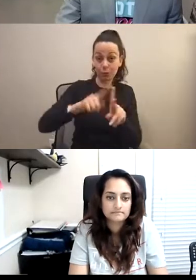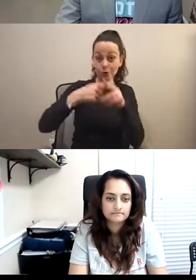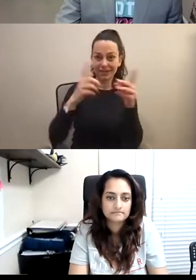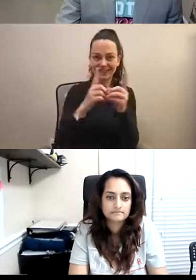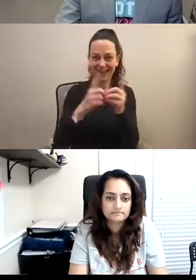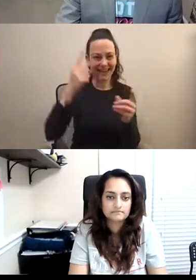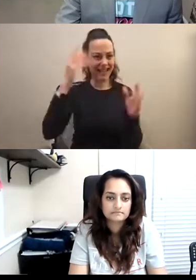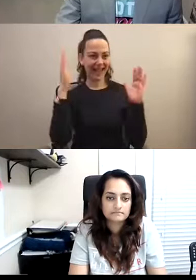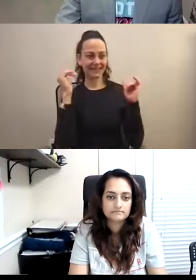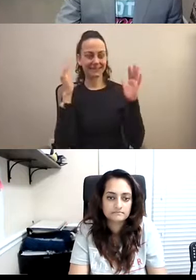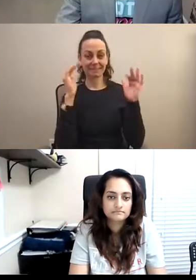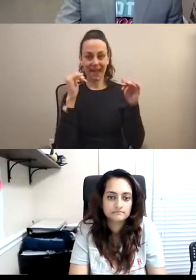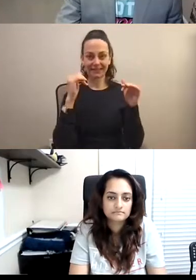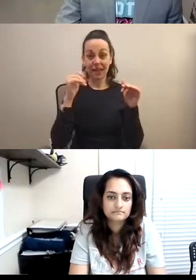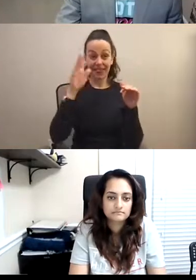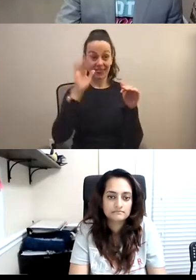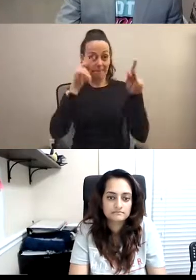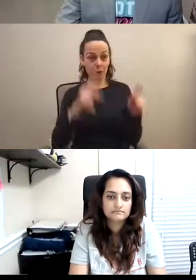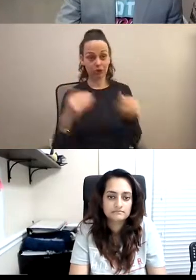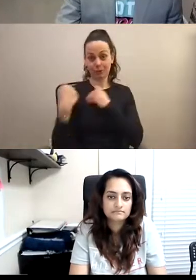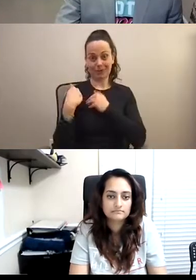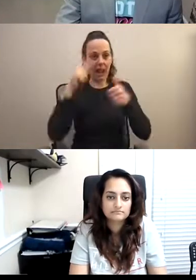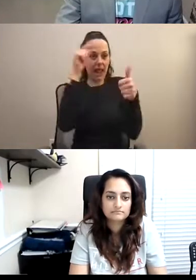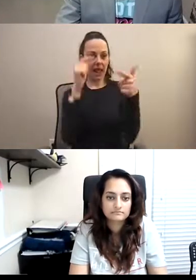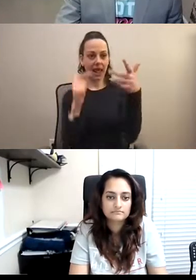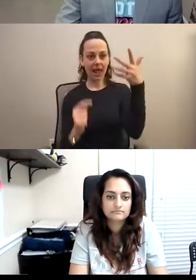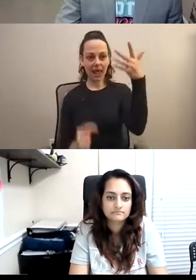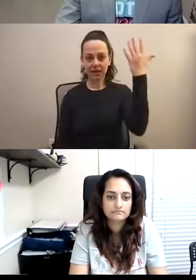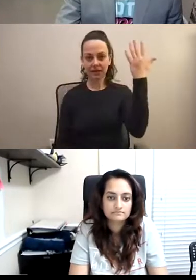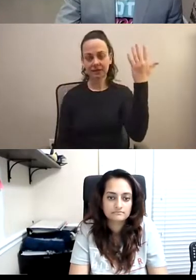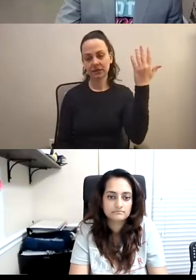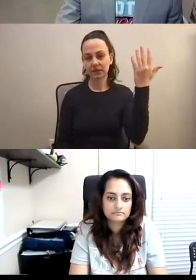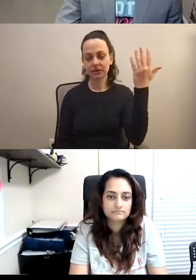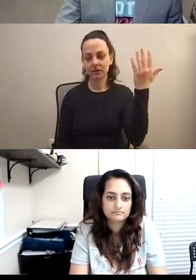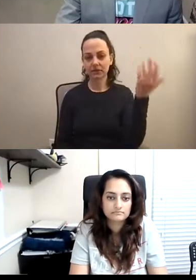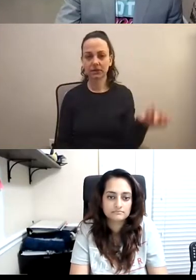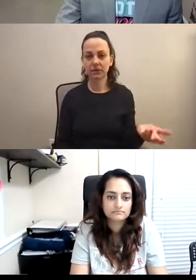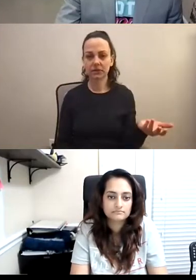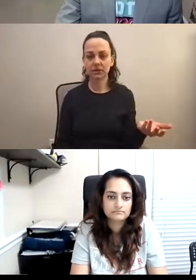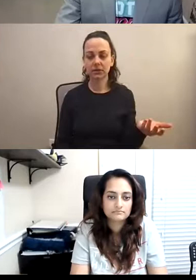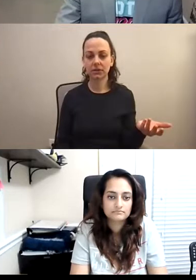the expectation that this person is supposed to do those things for me